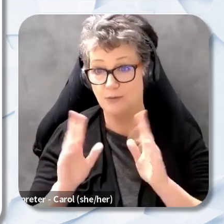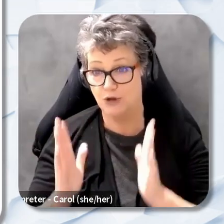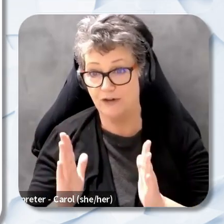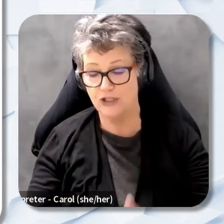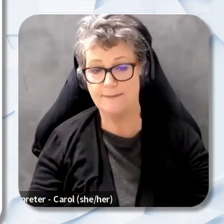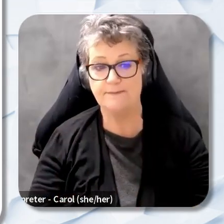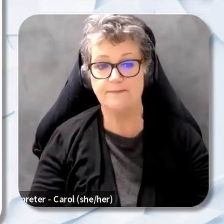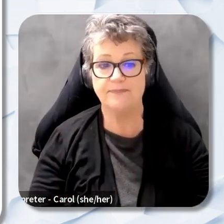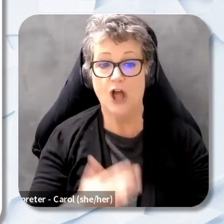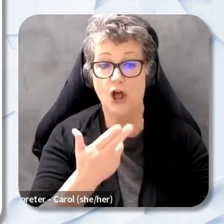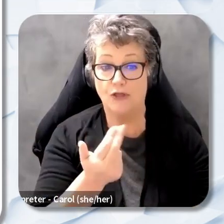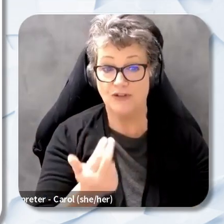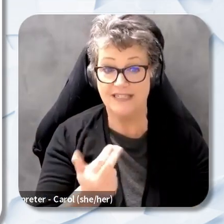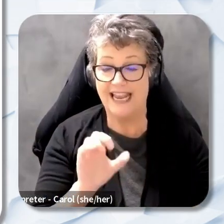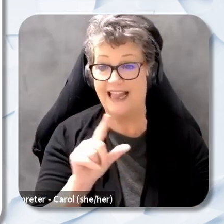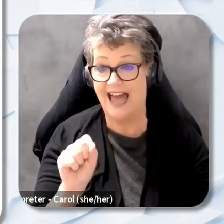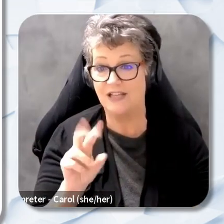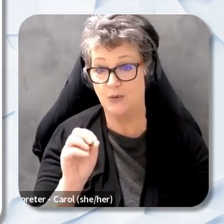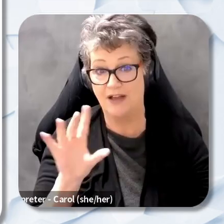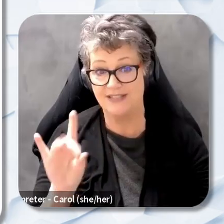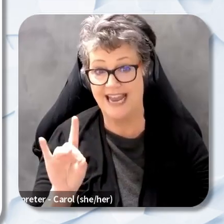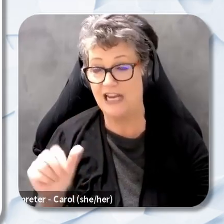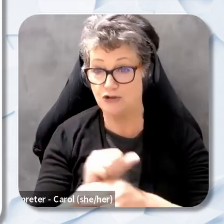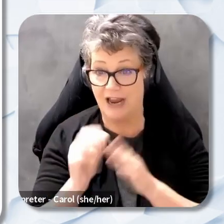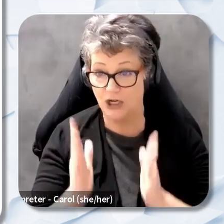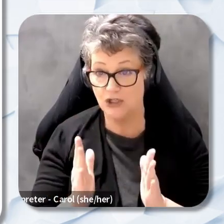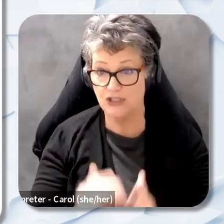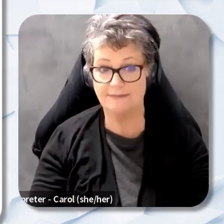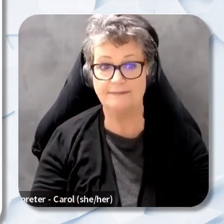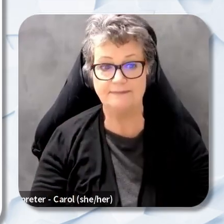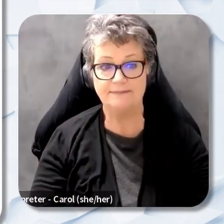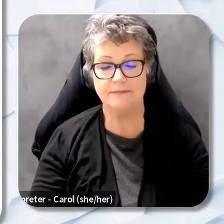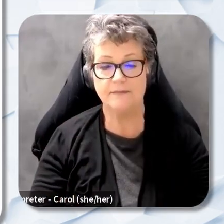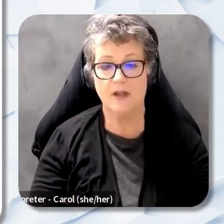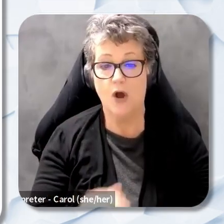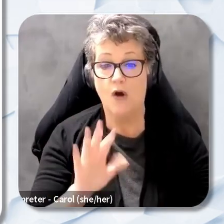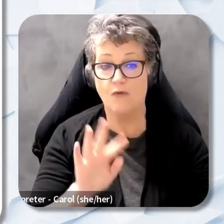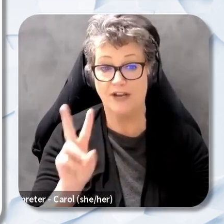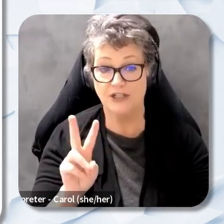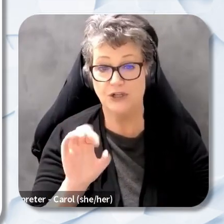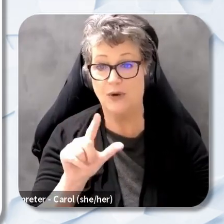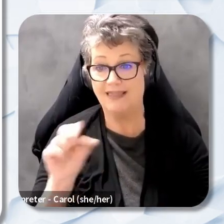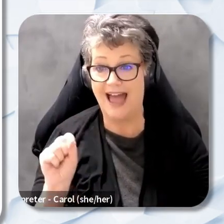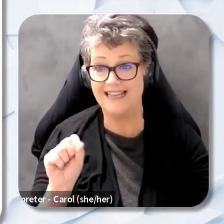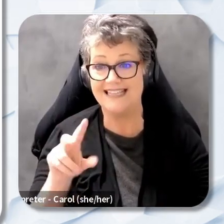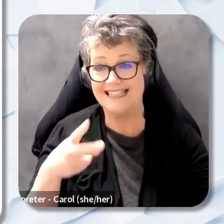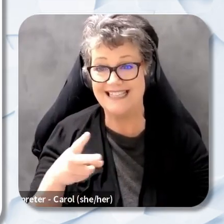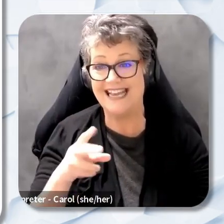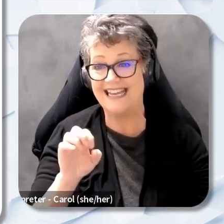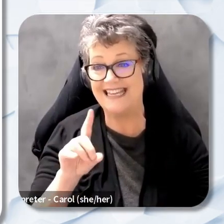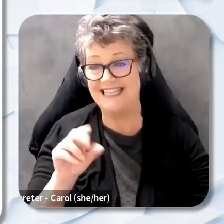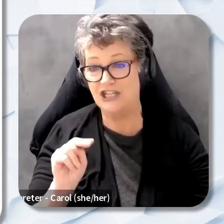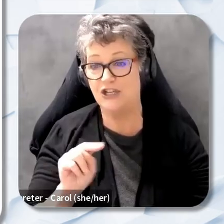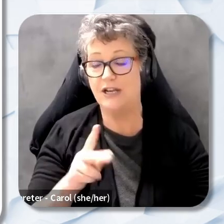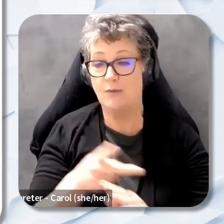observers, 13 Class 2008 trainers, 42 class second edition